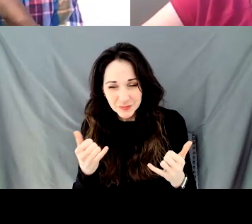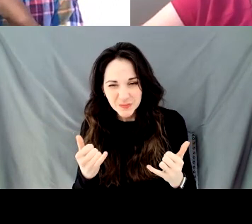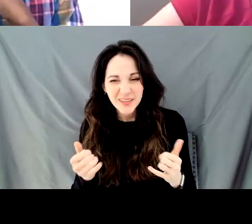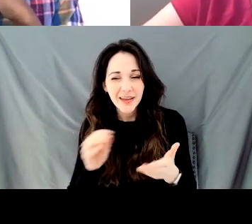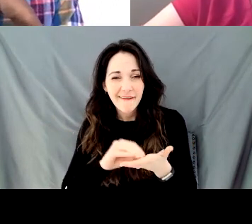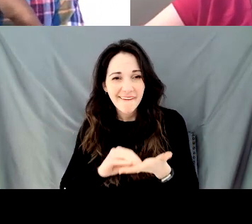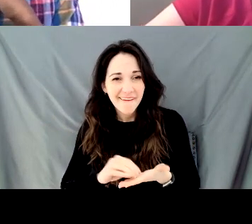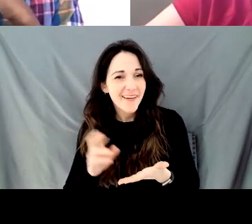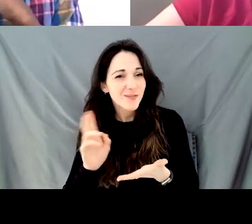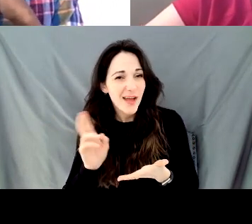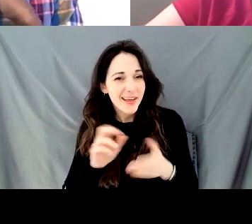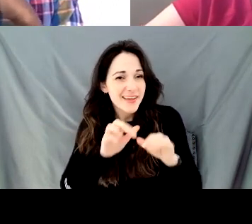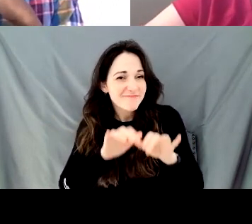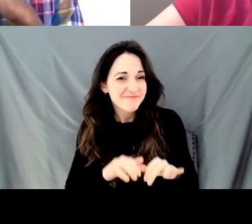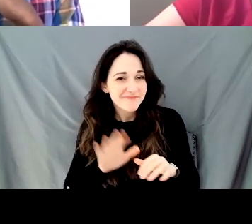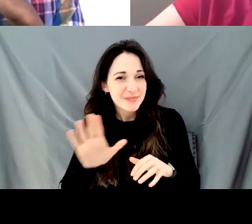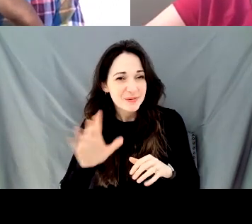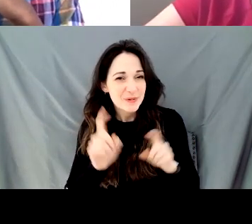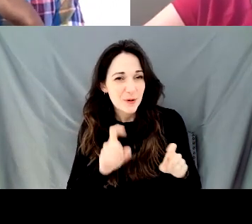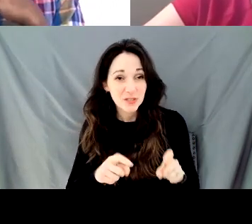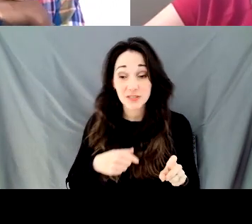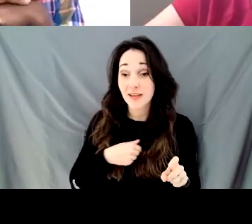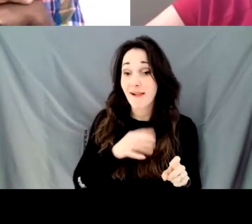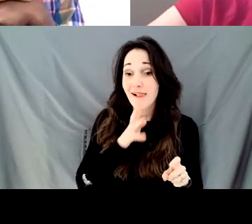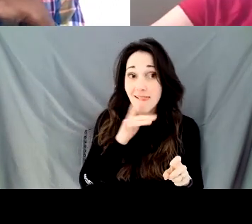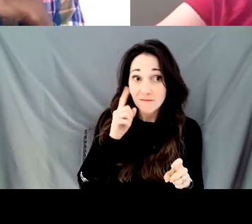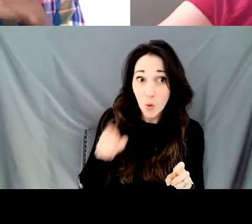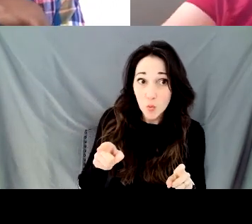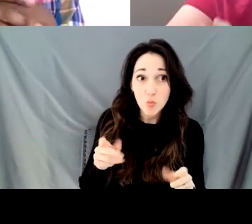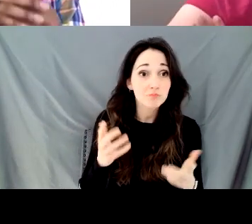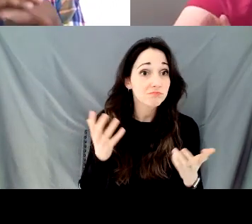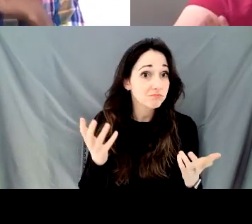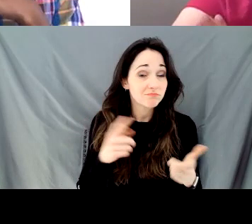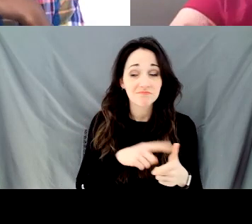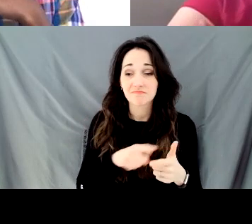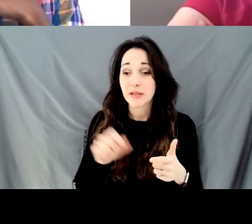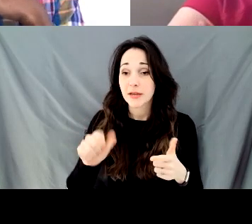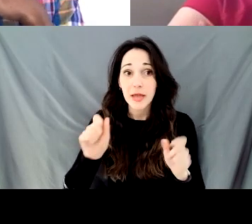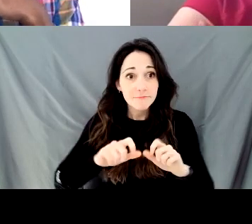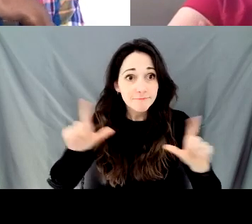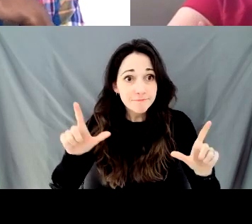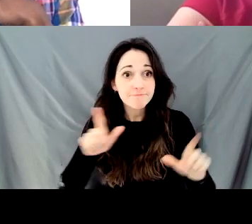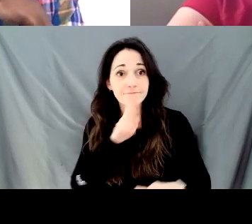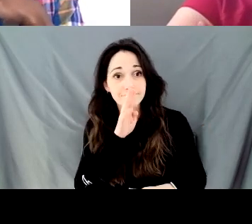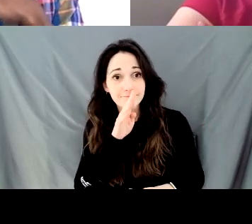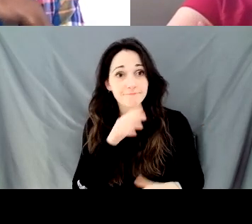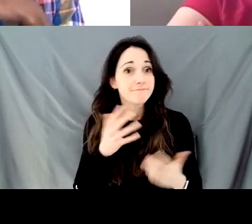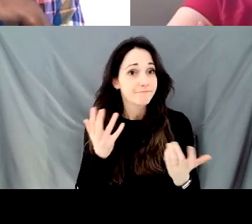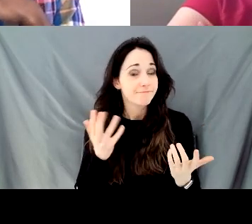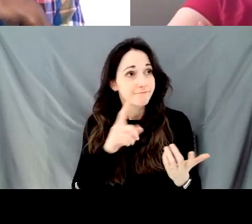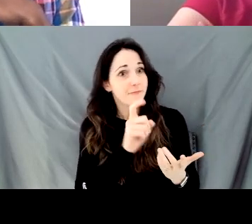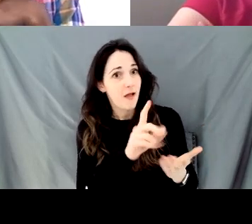in and I can state it on your behalf. You could unmute yourself and use your voice to